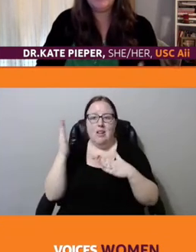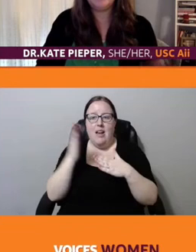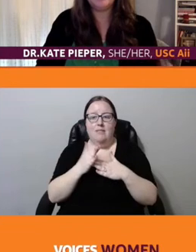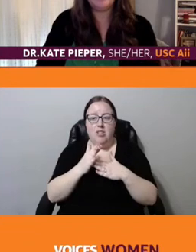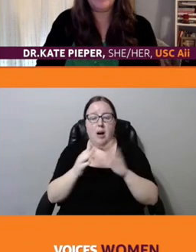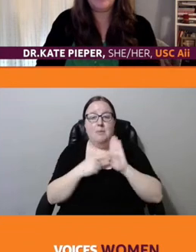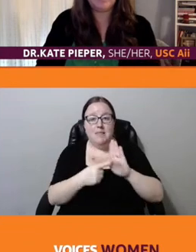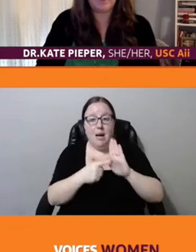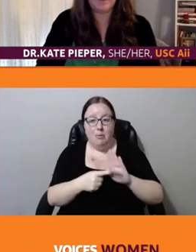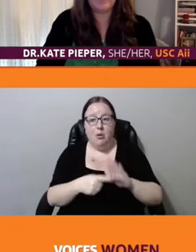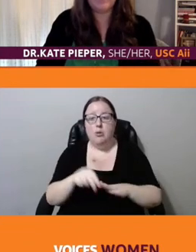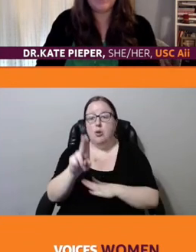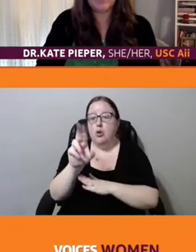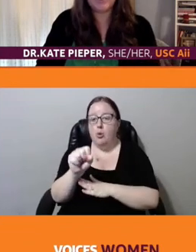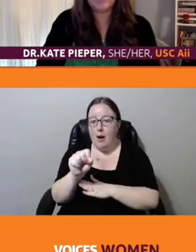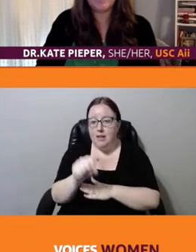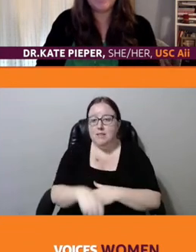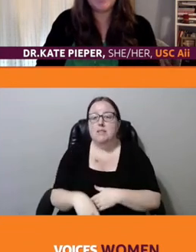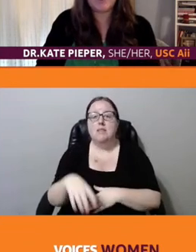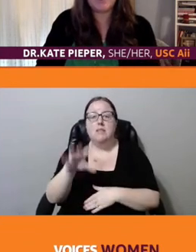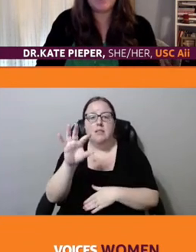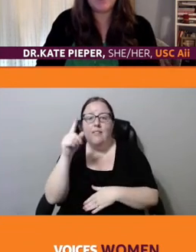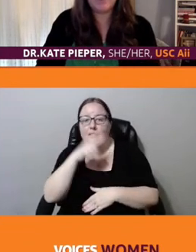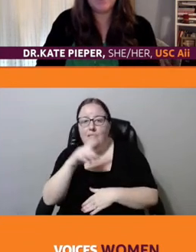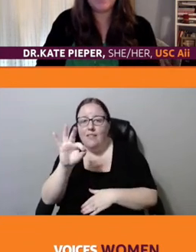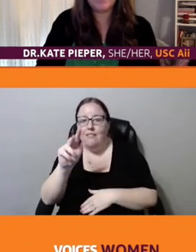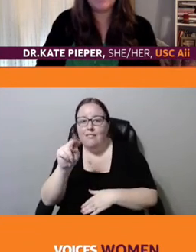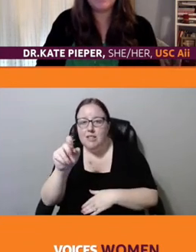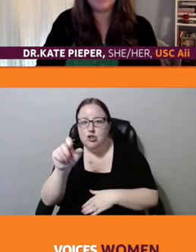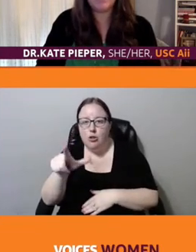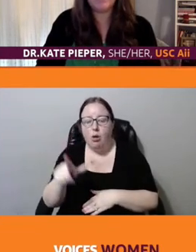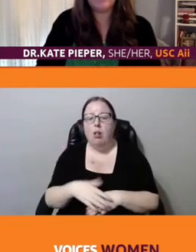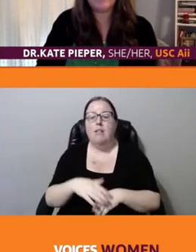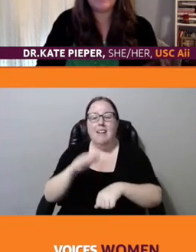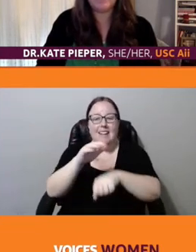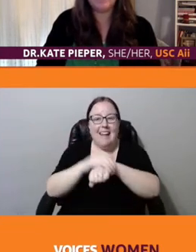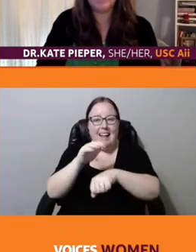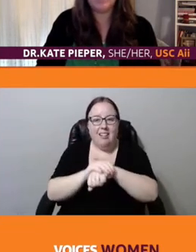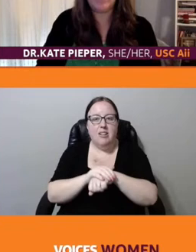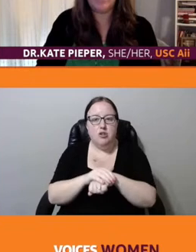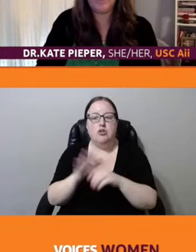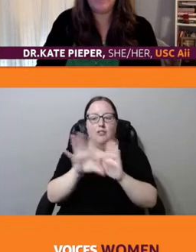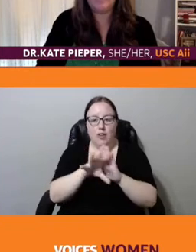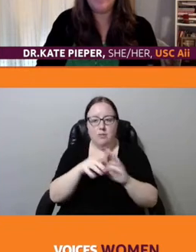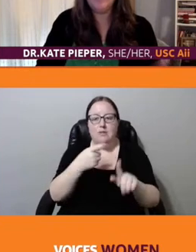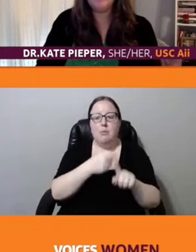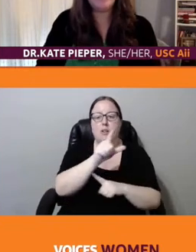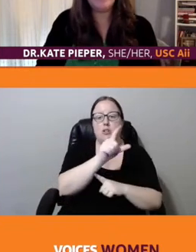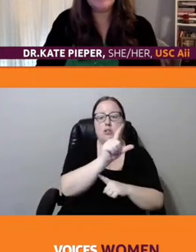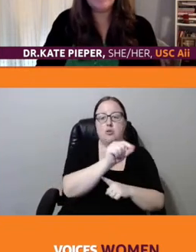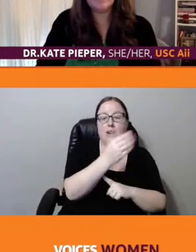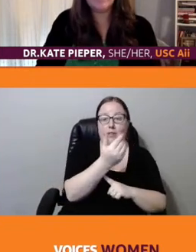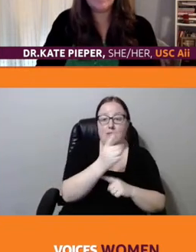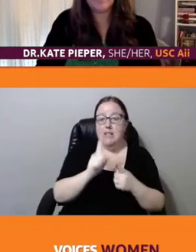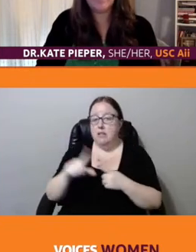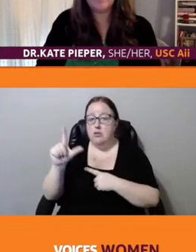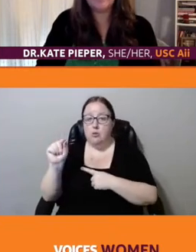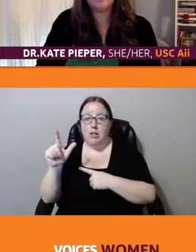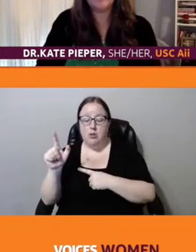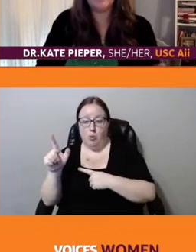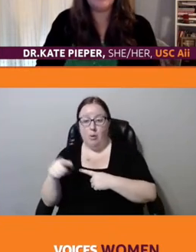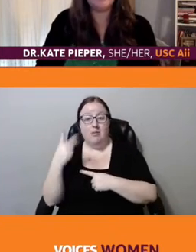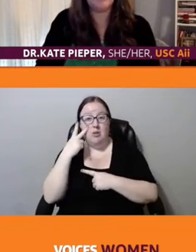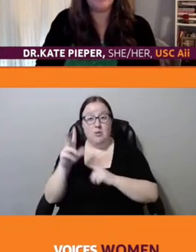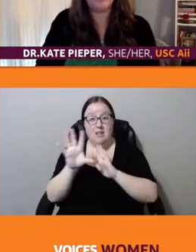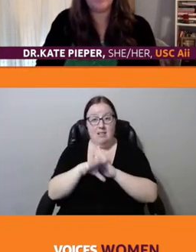sample, these are US fictional English language films released between 2015 and 2021. And what you can see on the slide